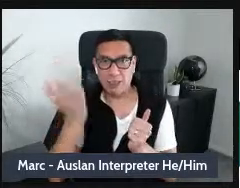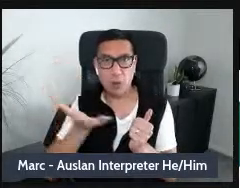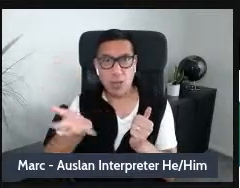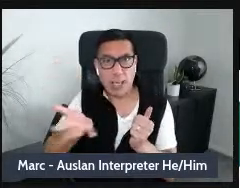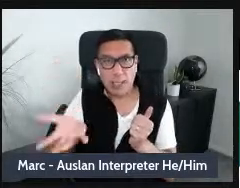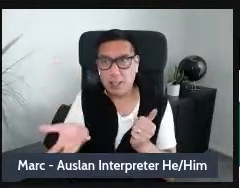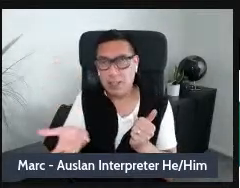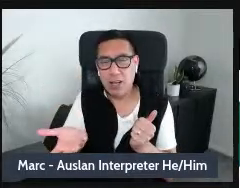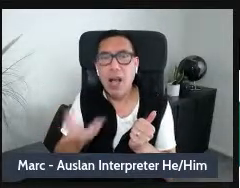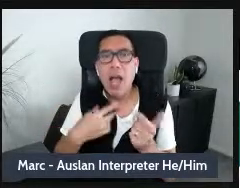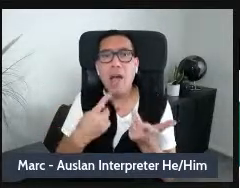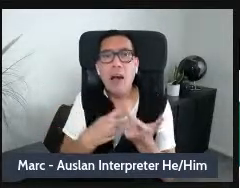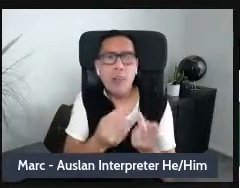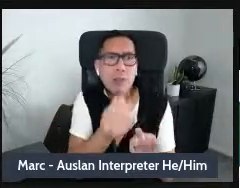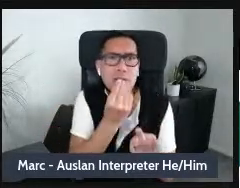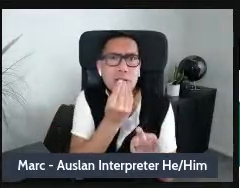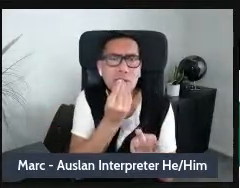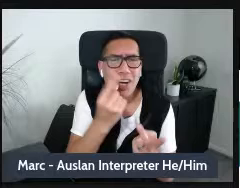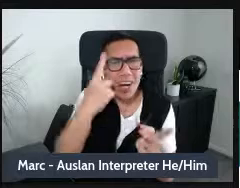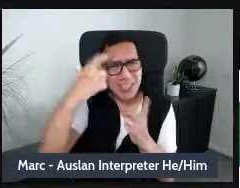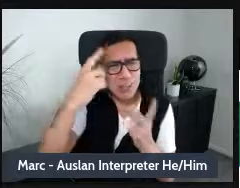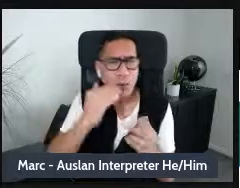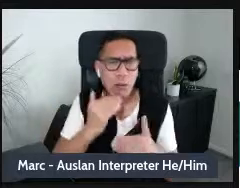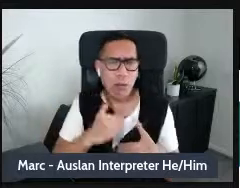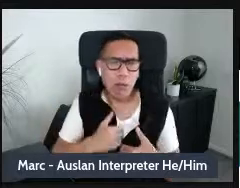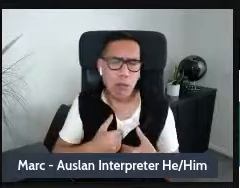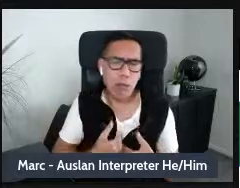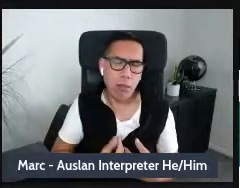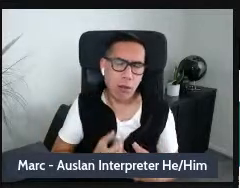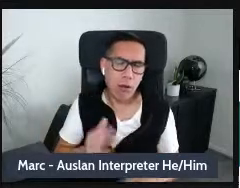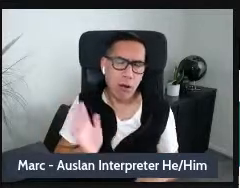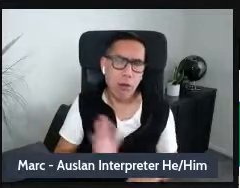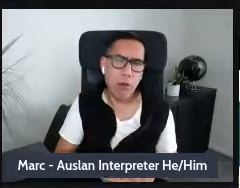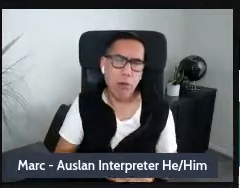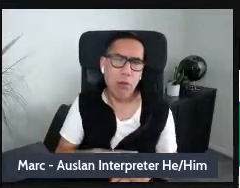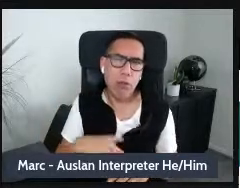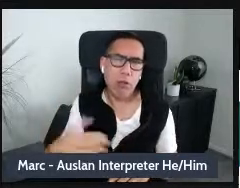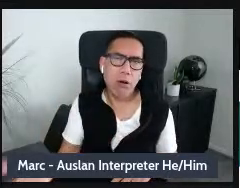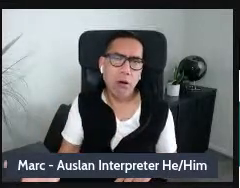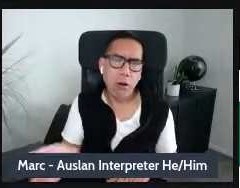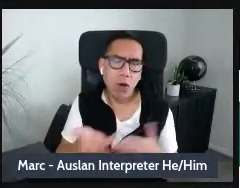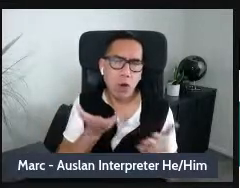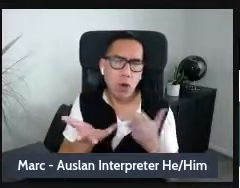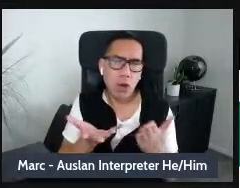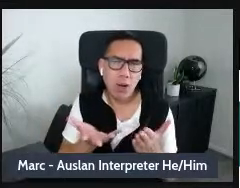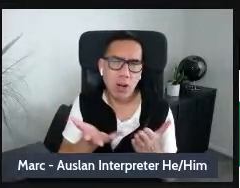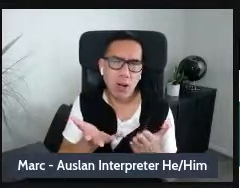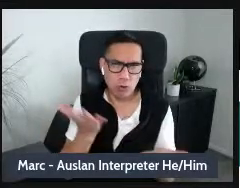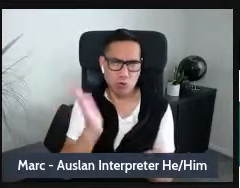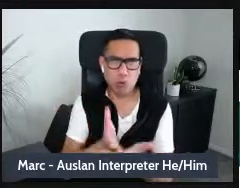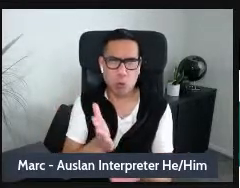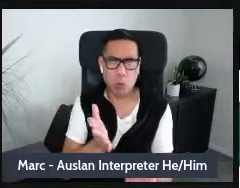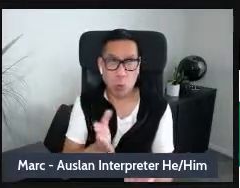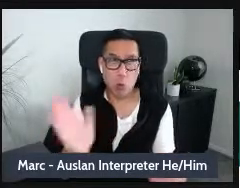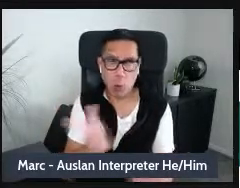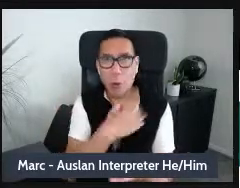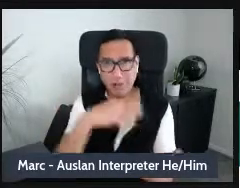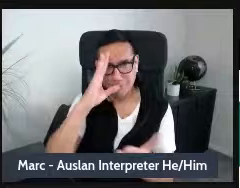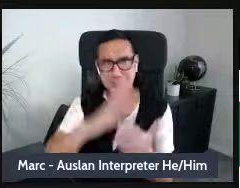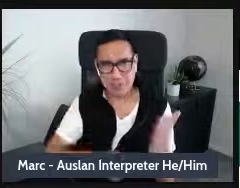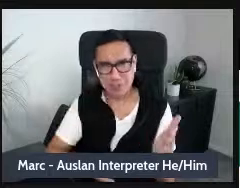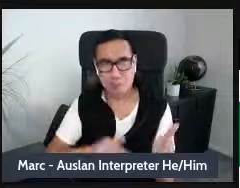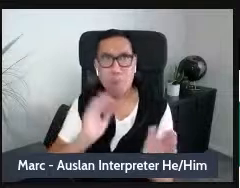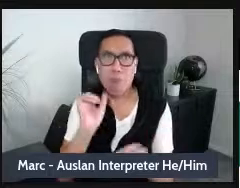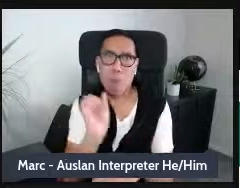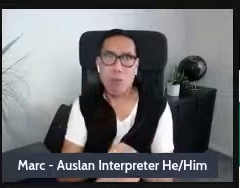when you have fatigue and you just can't be bothered to cook. And let's be real, we've all been there. We've created checklists to